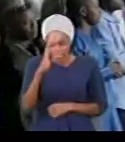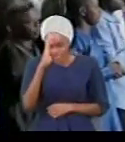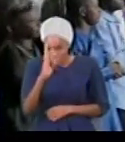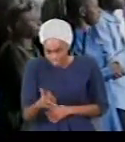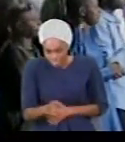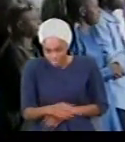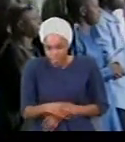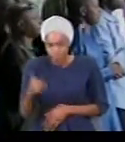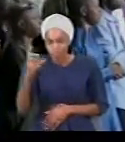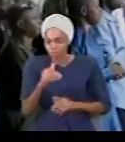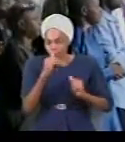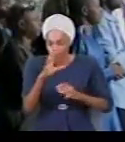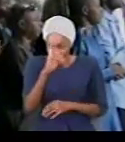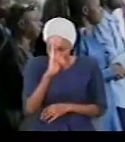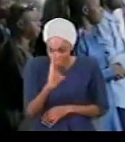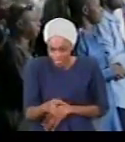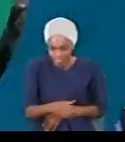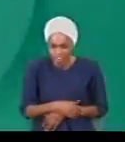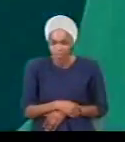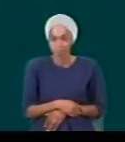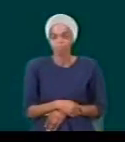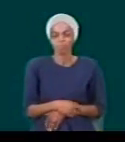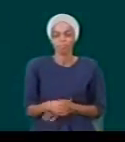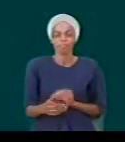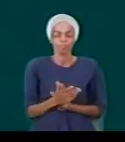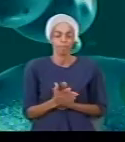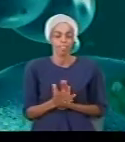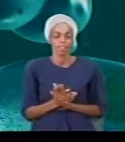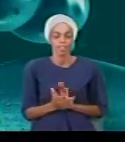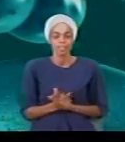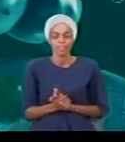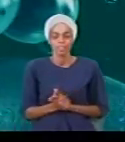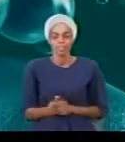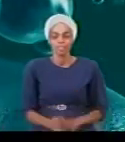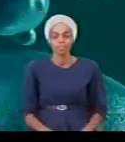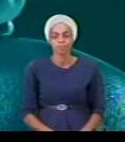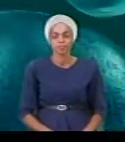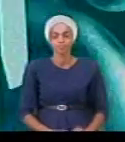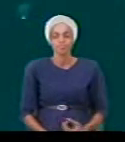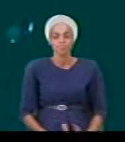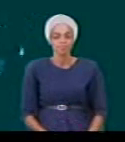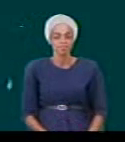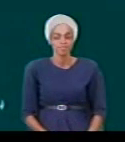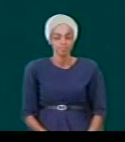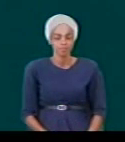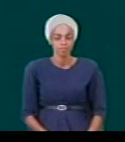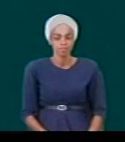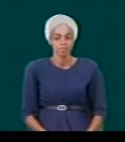Don't forget, we are taking our meal here, and so that you don't go.